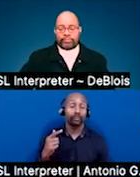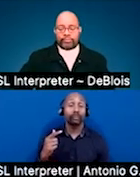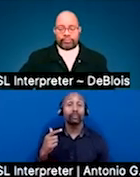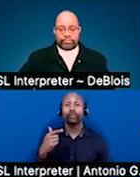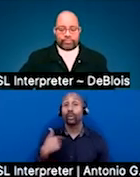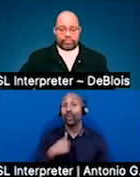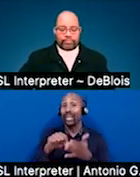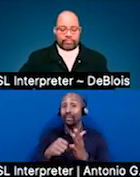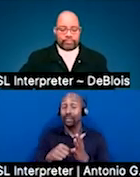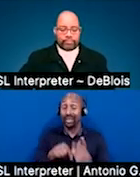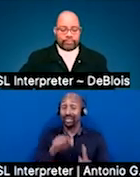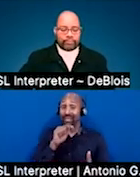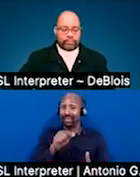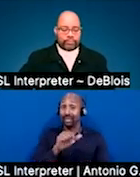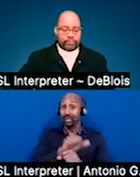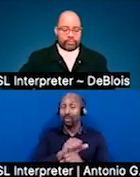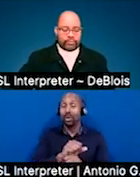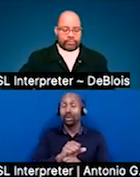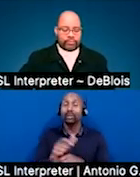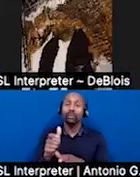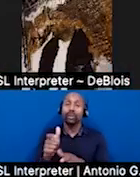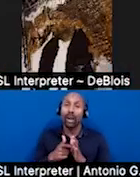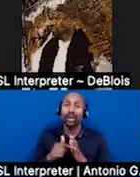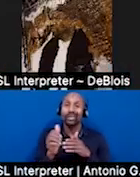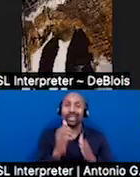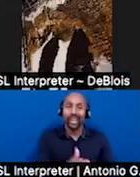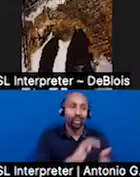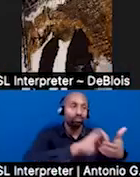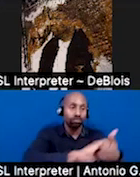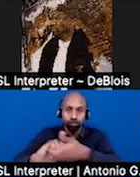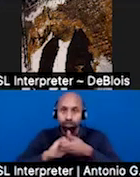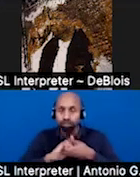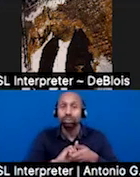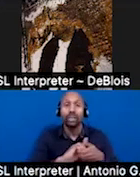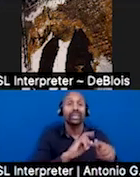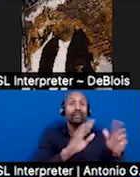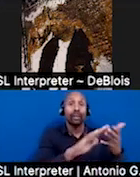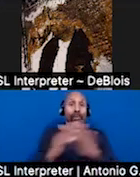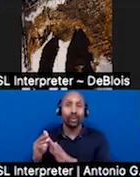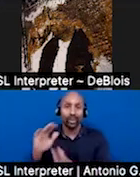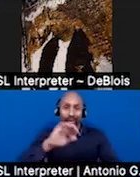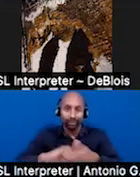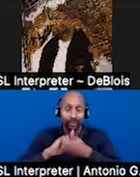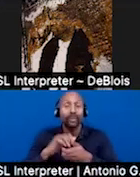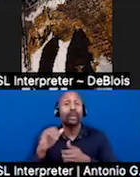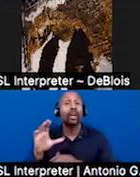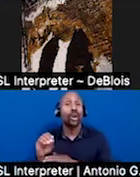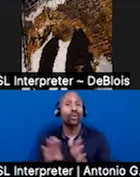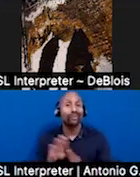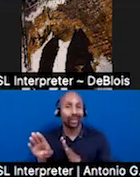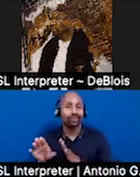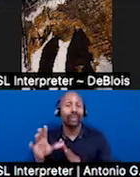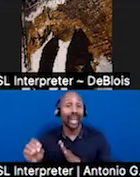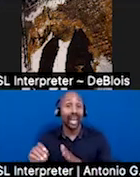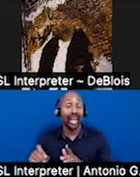require collaboration among leaders and communities to co-develop and implement strategies that are aligned